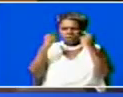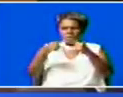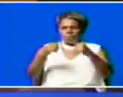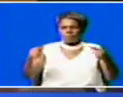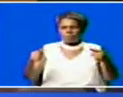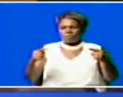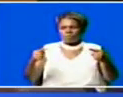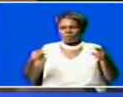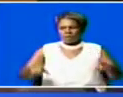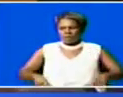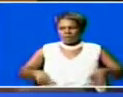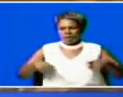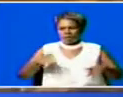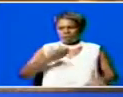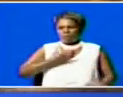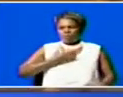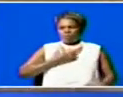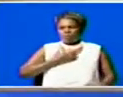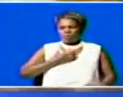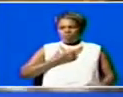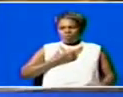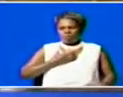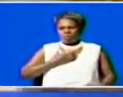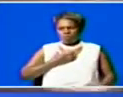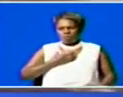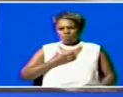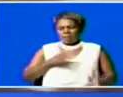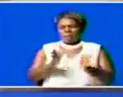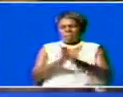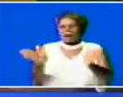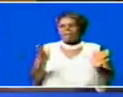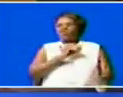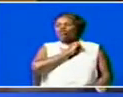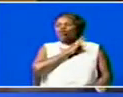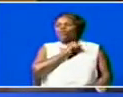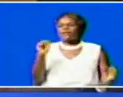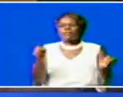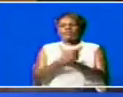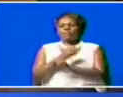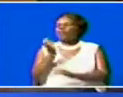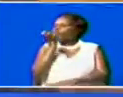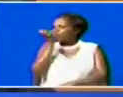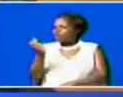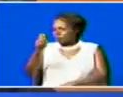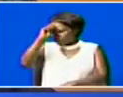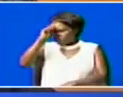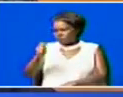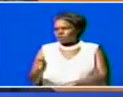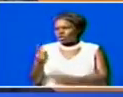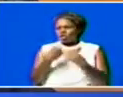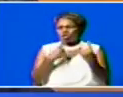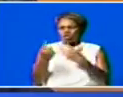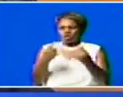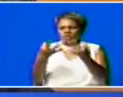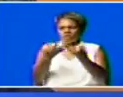quickly gaining a life of its own. The hue and cry by the public could not be ignored. The judges spoke. They